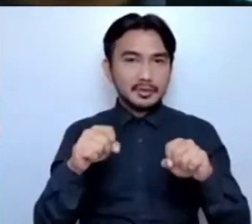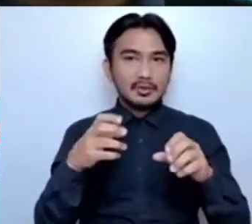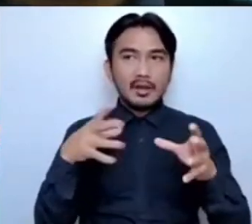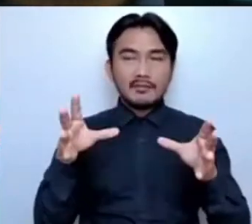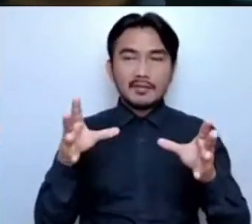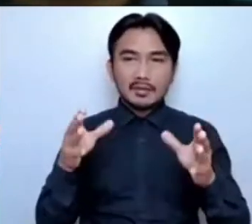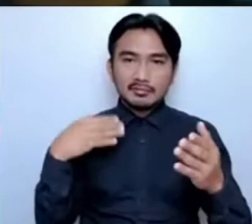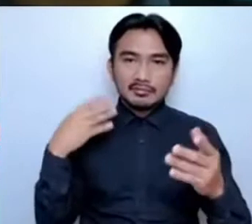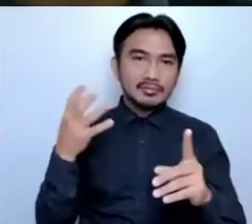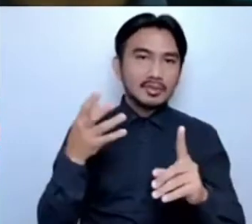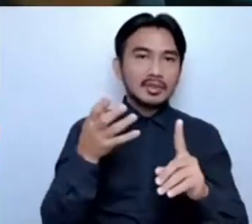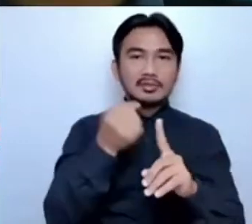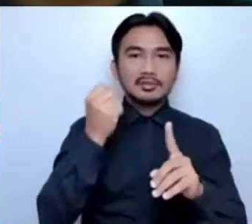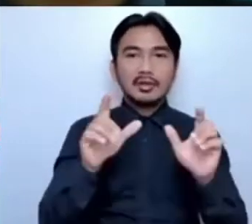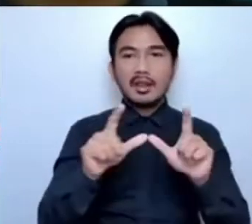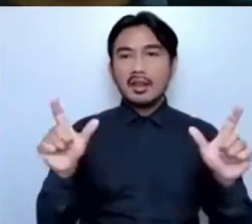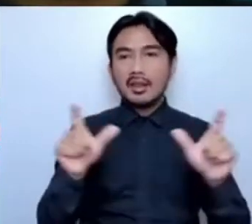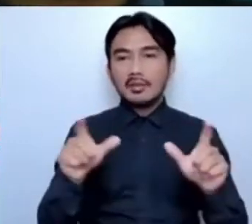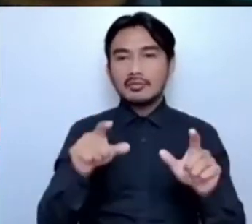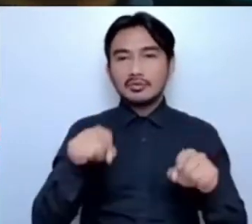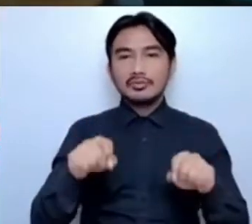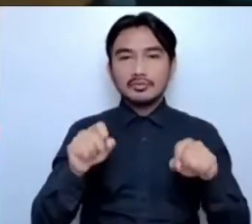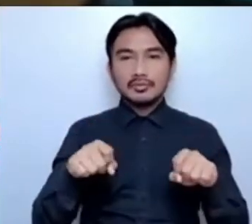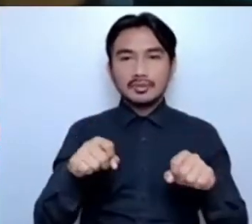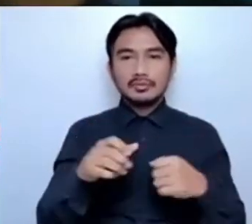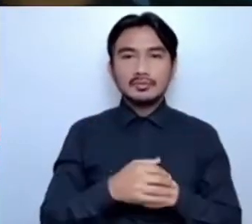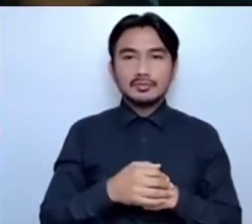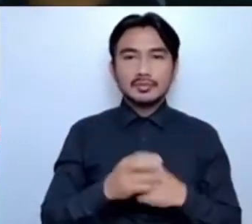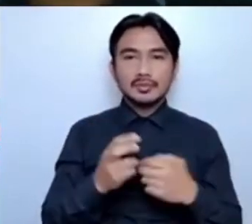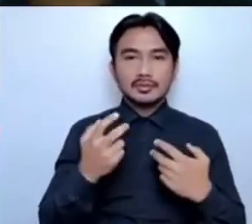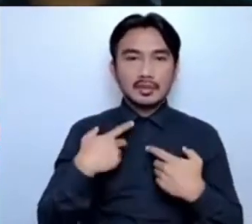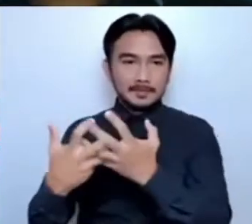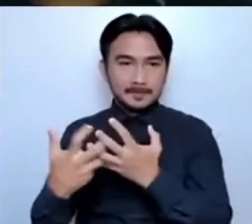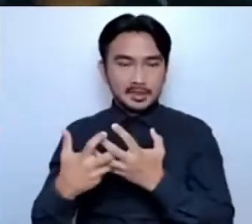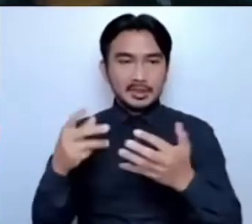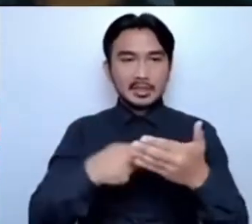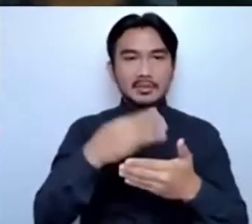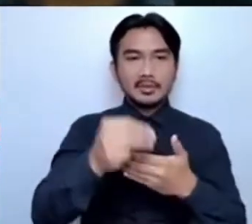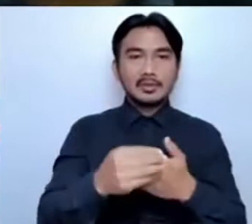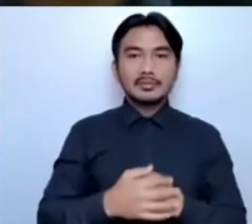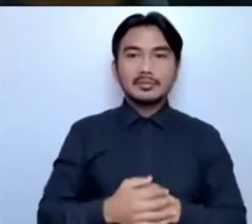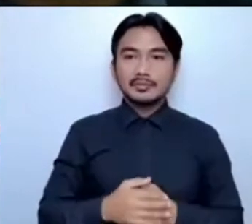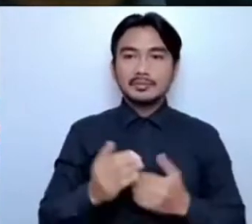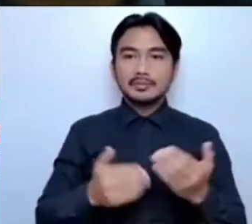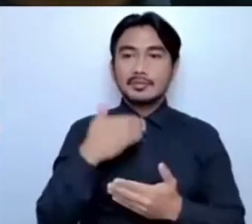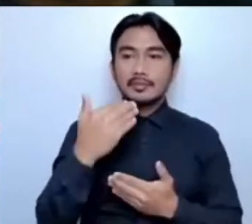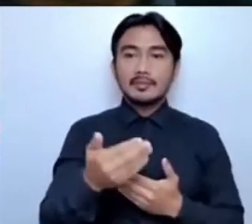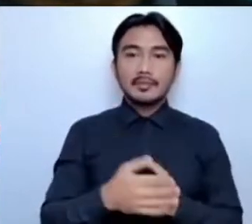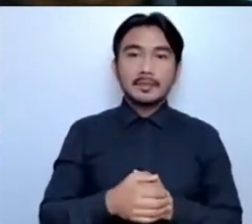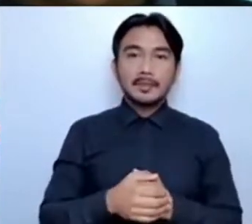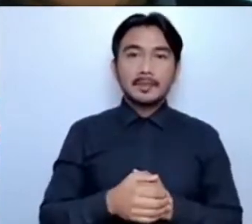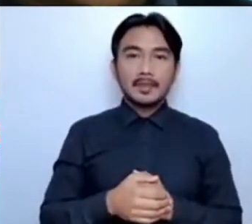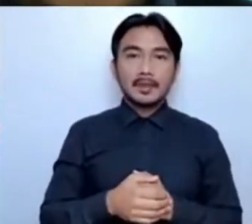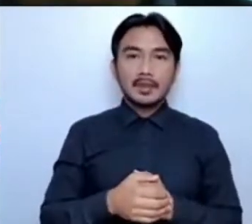evaluate the adapted and contextualized learning program. And you will not reach this